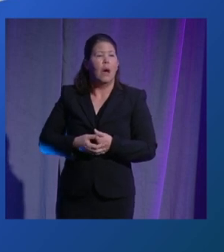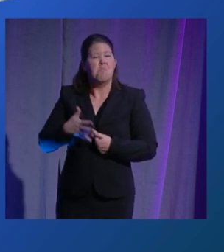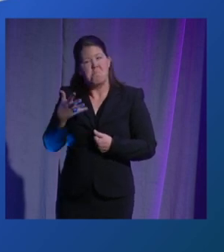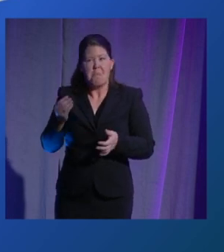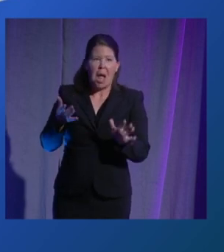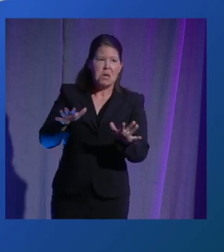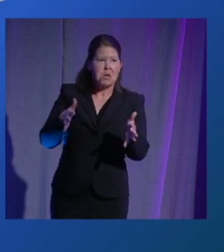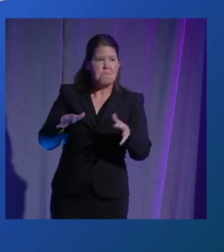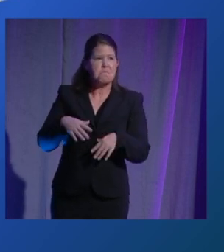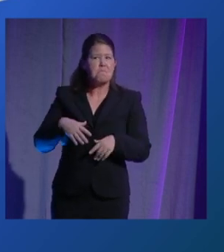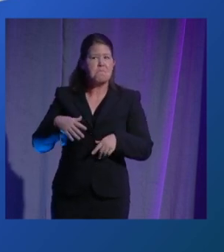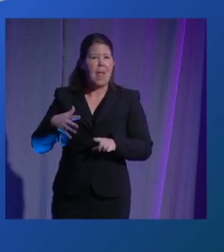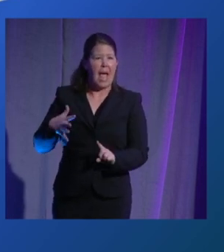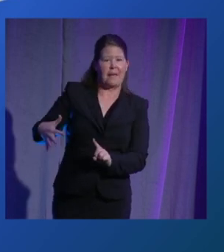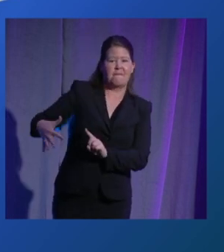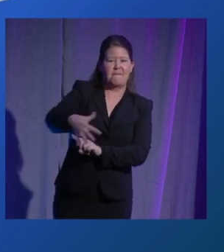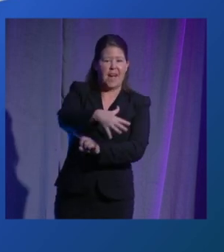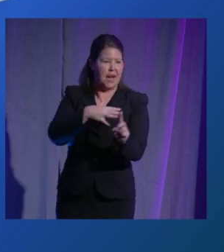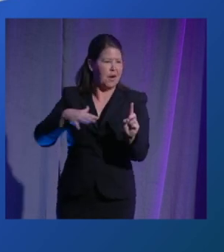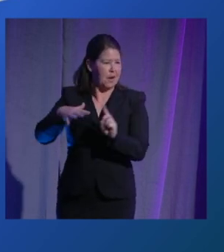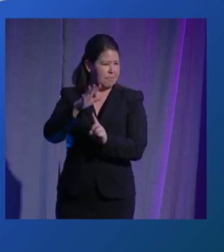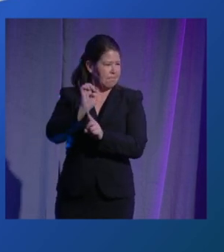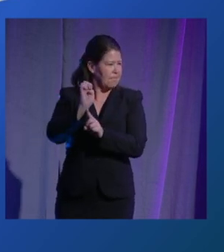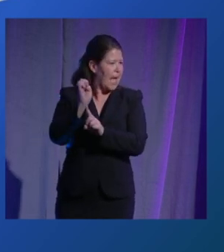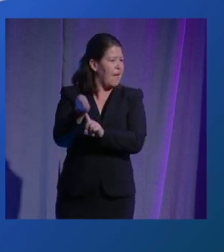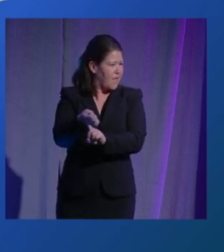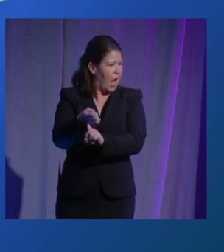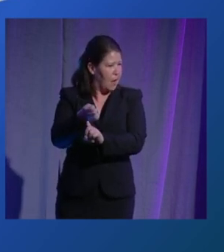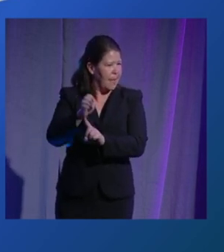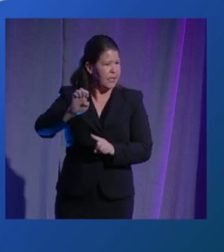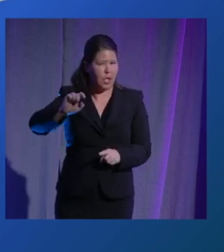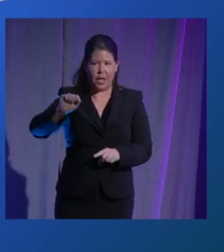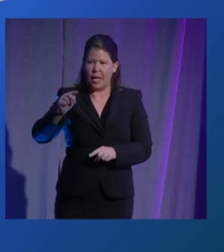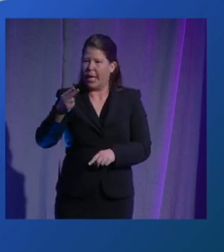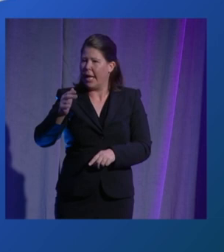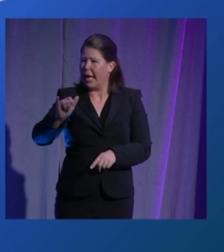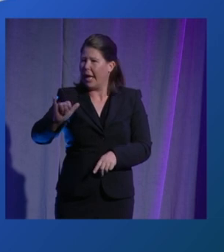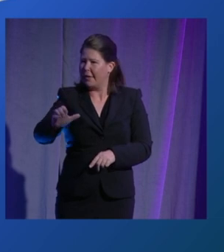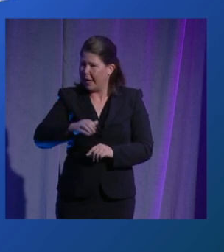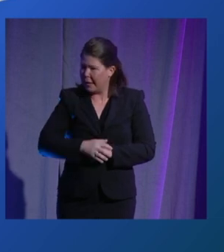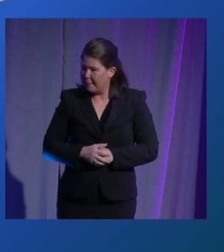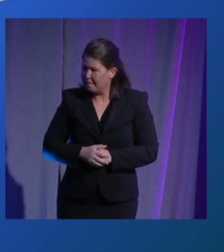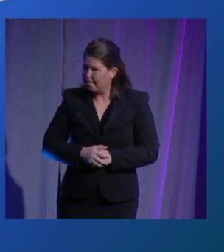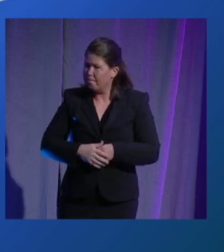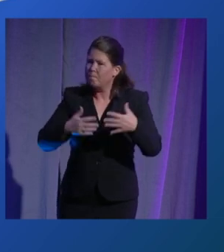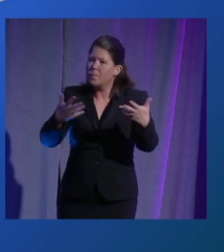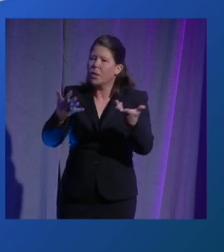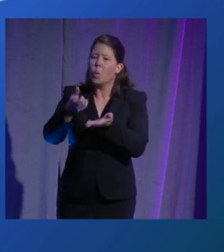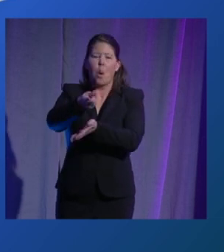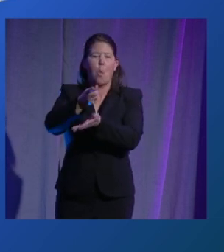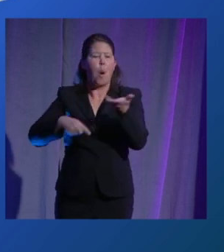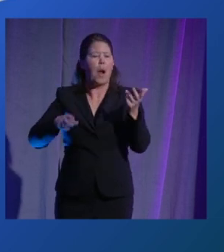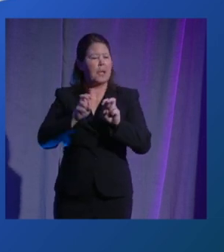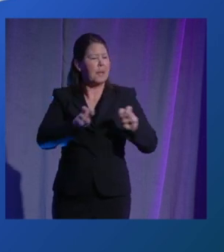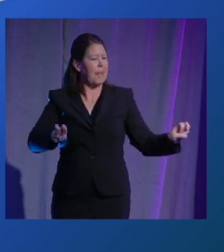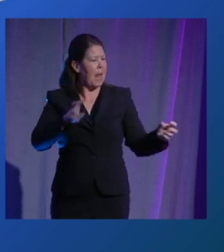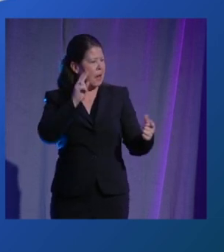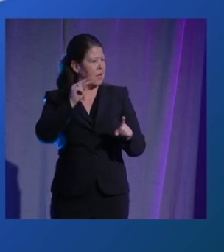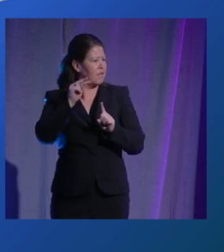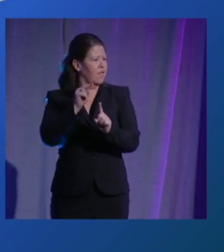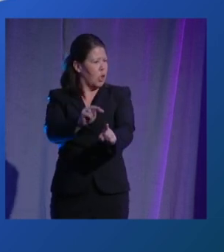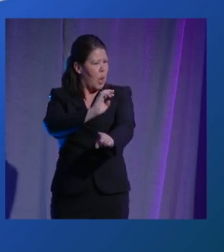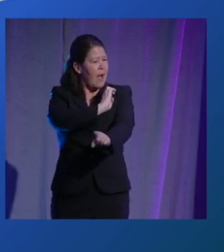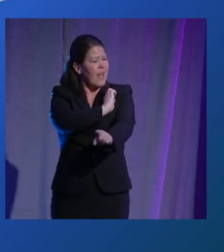environmental ethics um uh what's the panel's take on energy use demands of these models uh